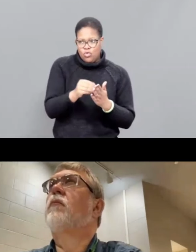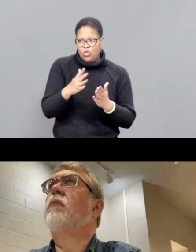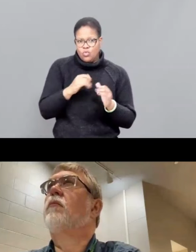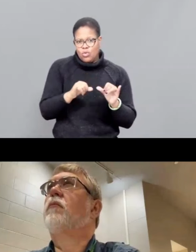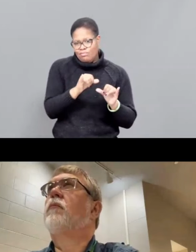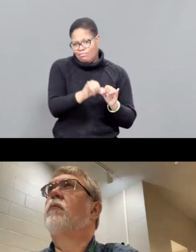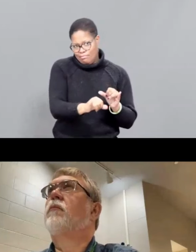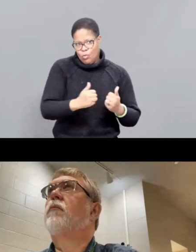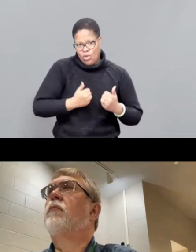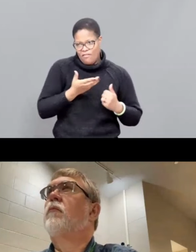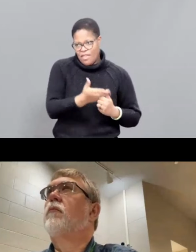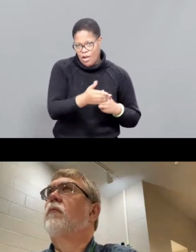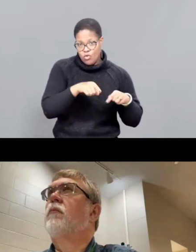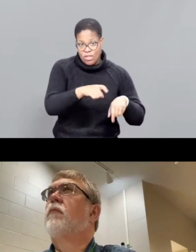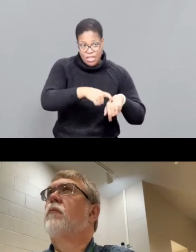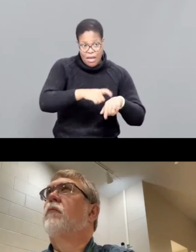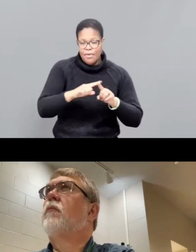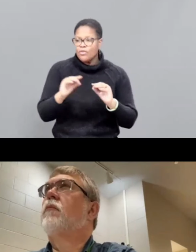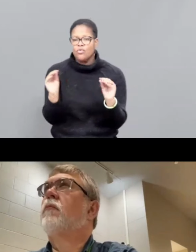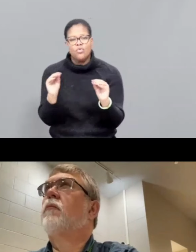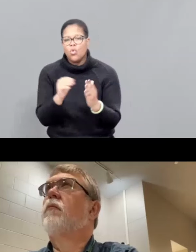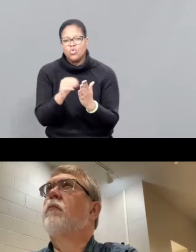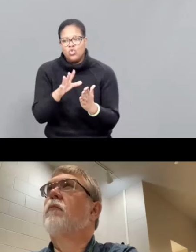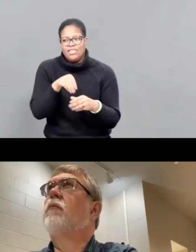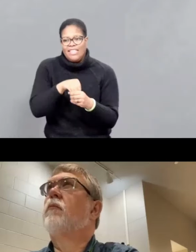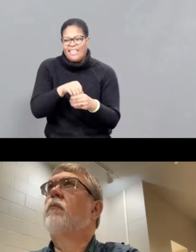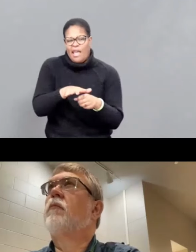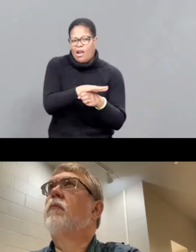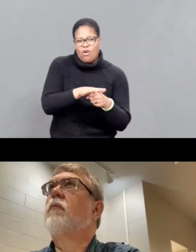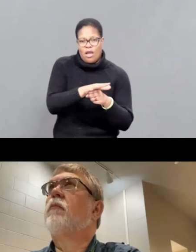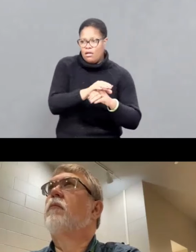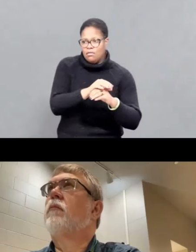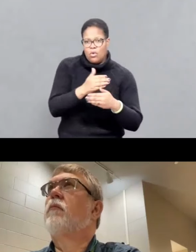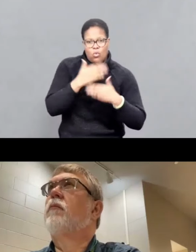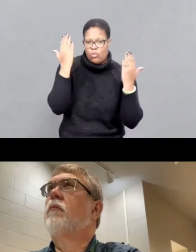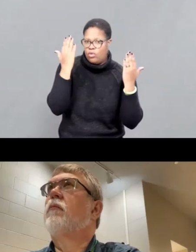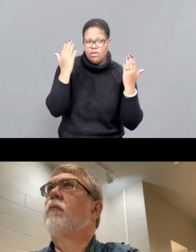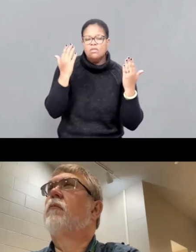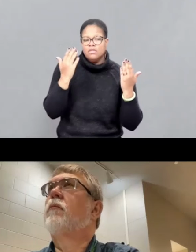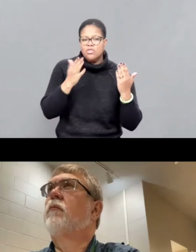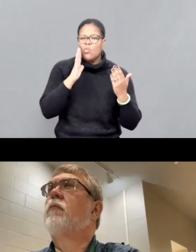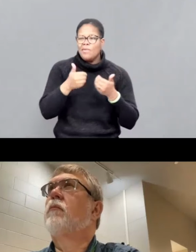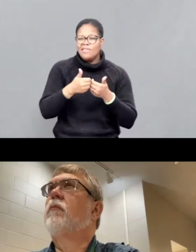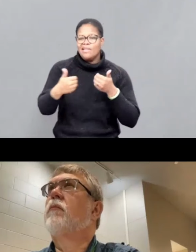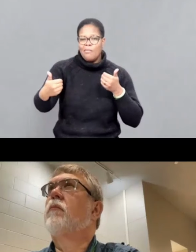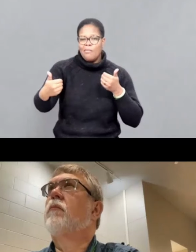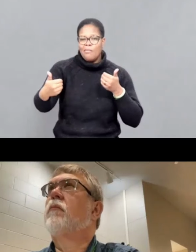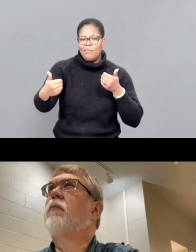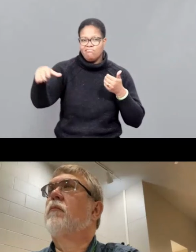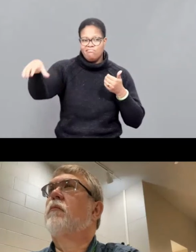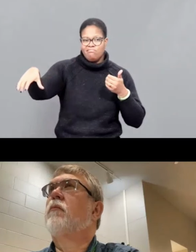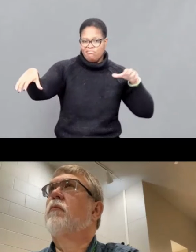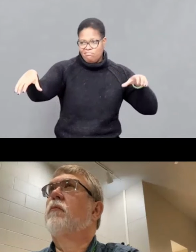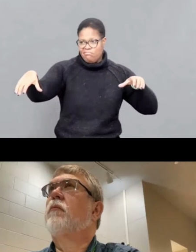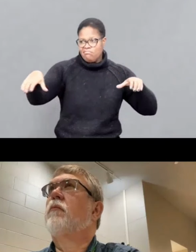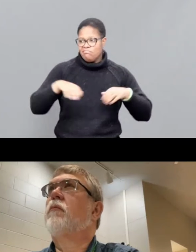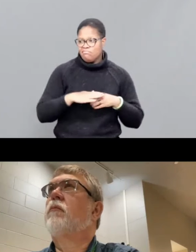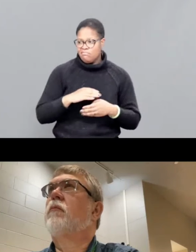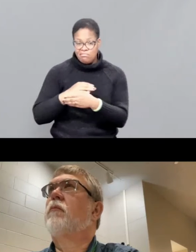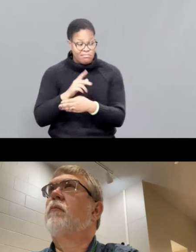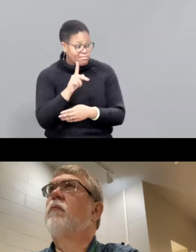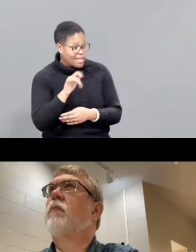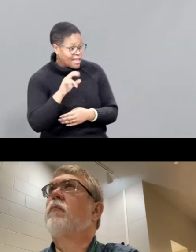there during that time, but there are no students in that wing at all. So they'll be separate from our students. And they